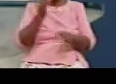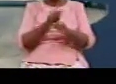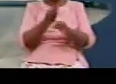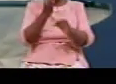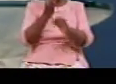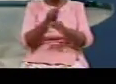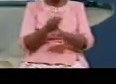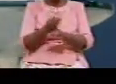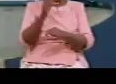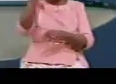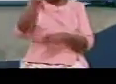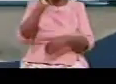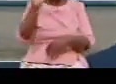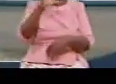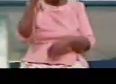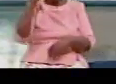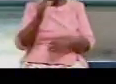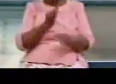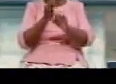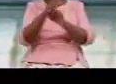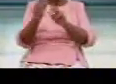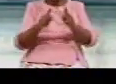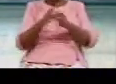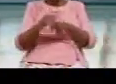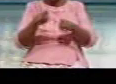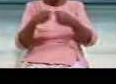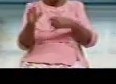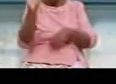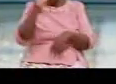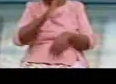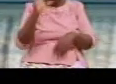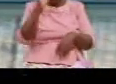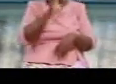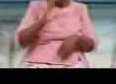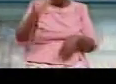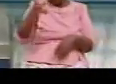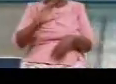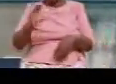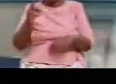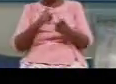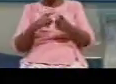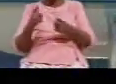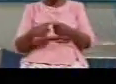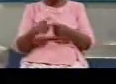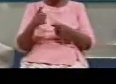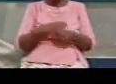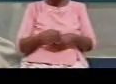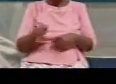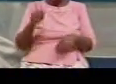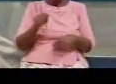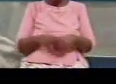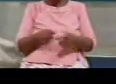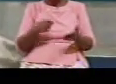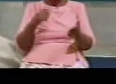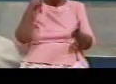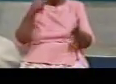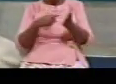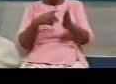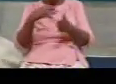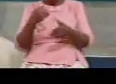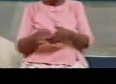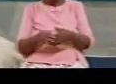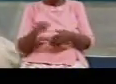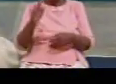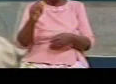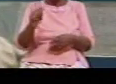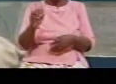faithful people, and he's going around, he's checking up. He checks up the temperature of your heart. He checks